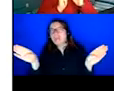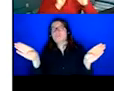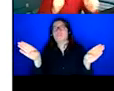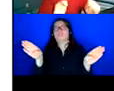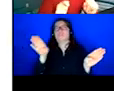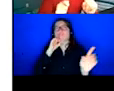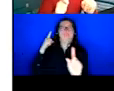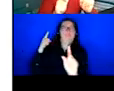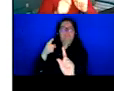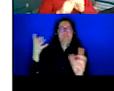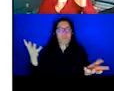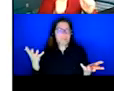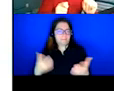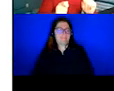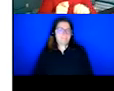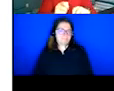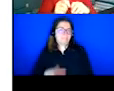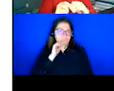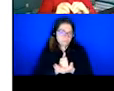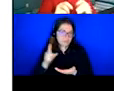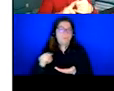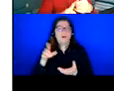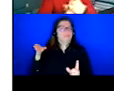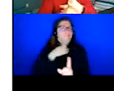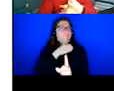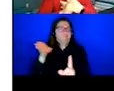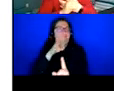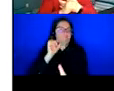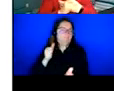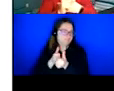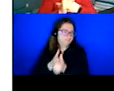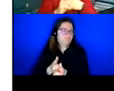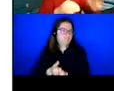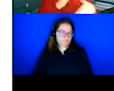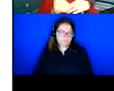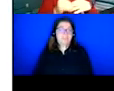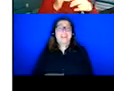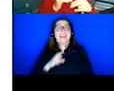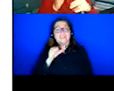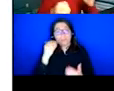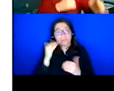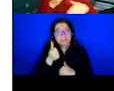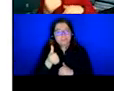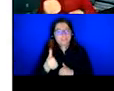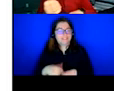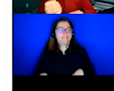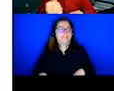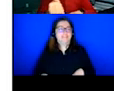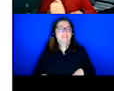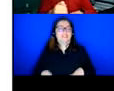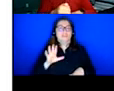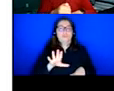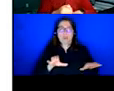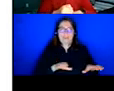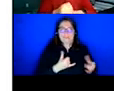about where we kind of want to go and kind of want to build it as well. And again, don't limit yourself too. So how can your actions today lead you to our